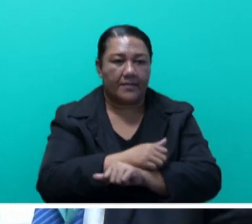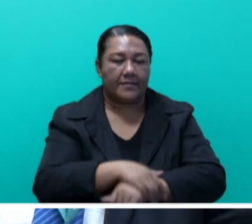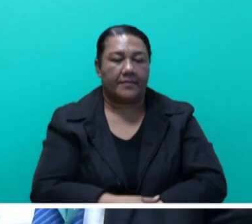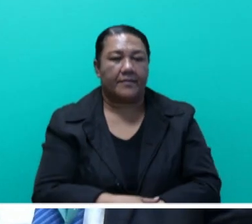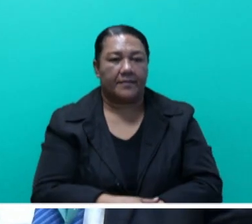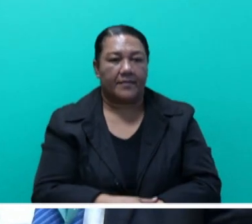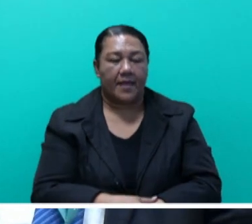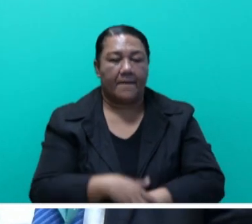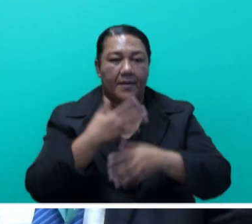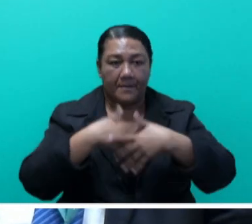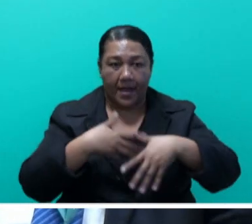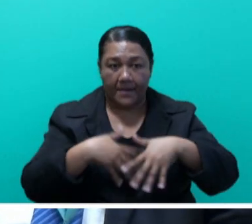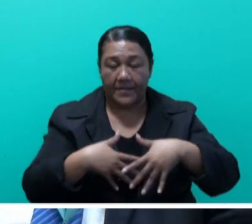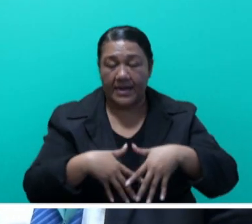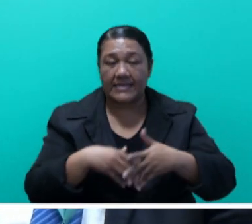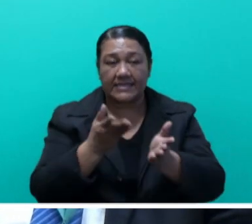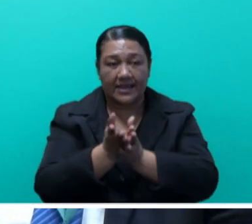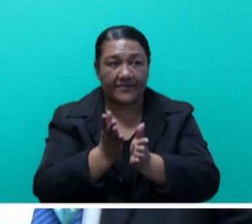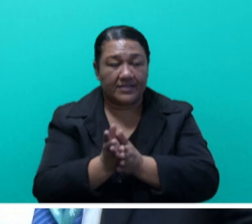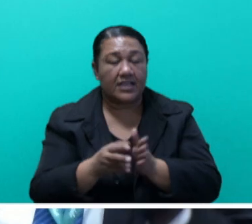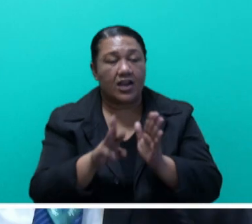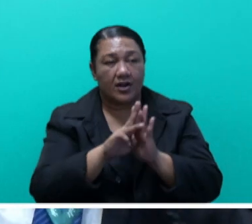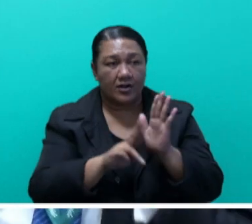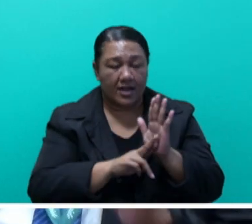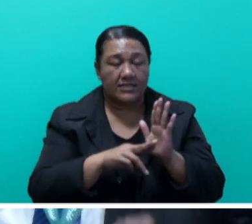Public Service Vehicle Regulation. Regulation 18A,